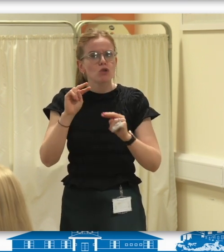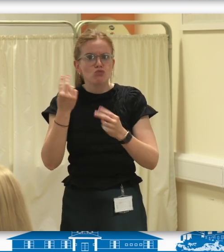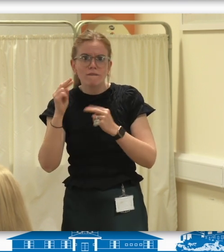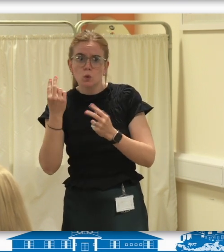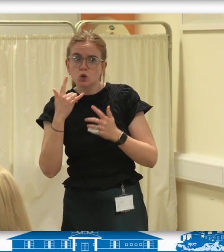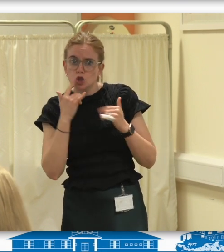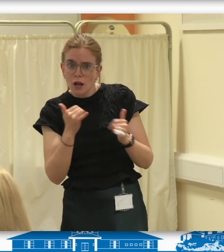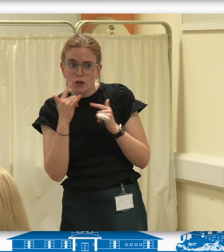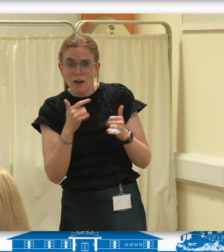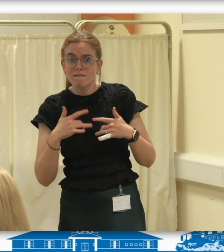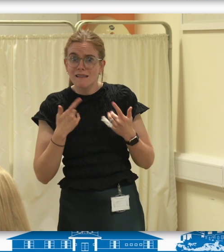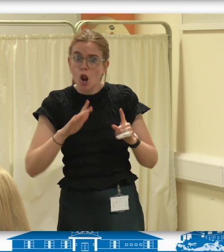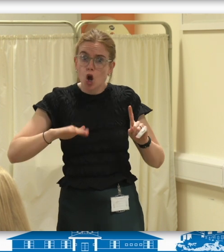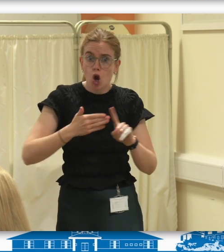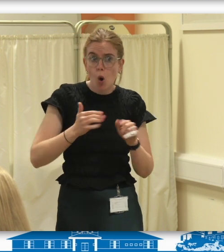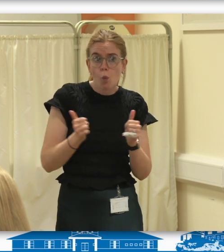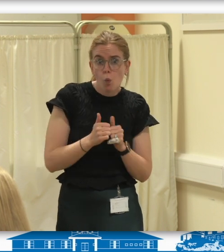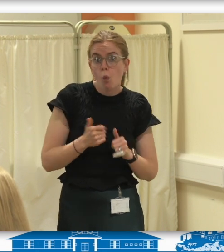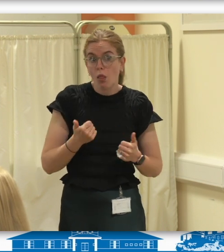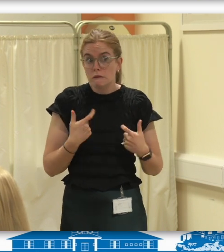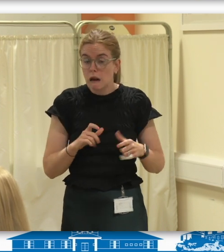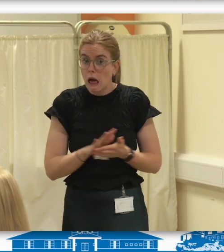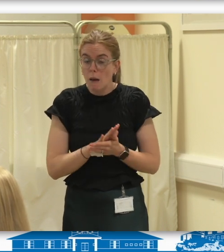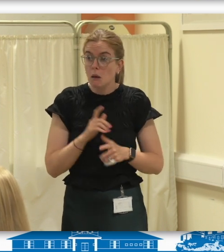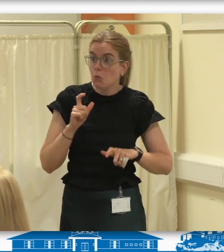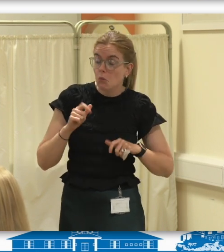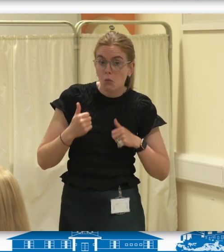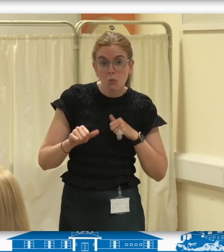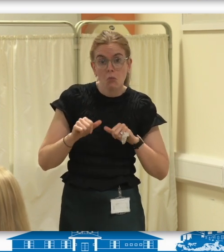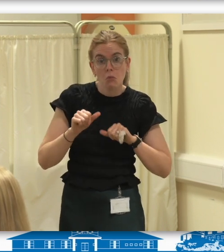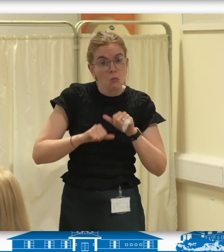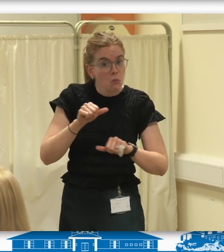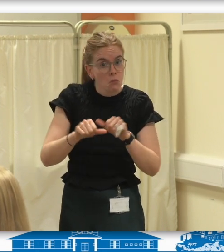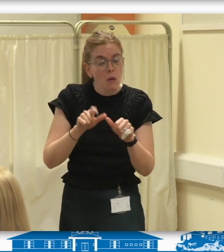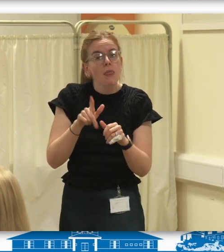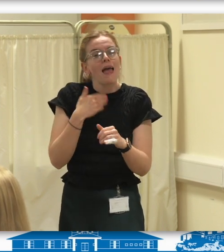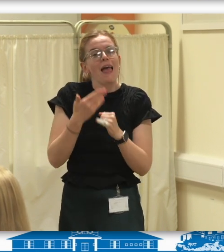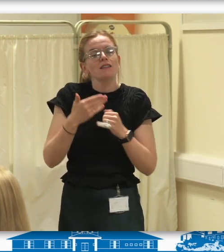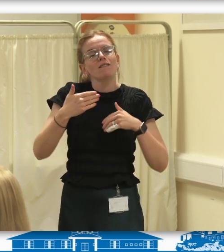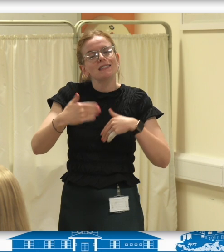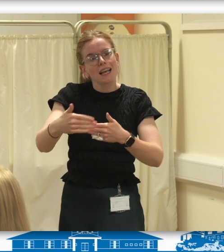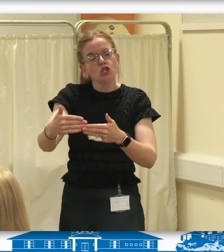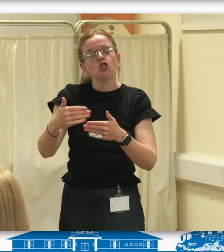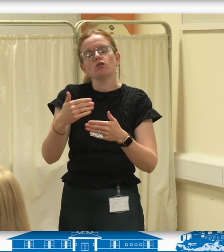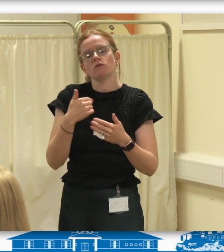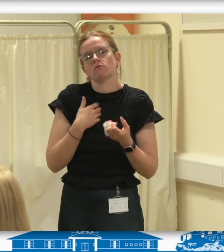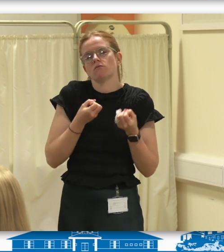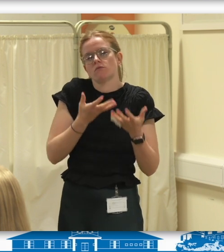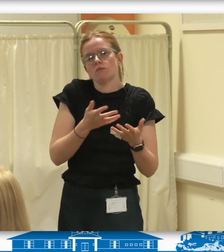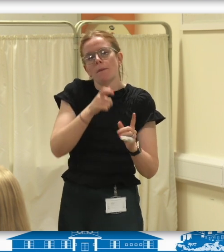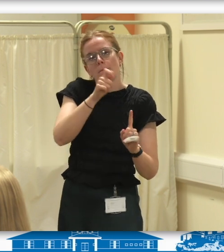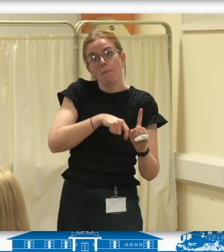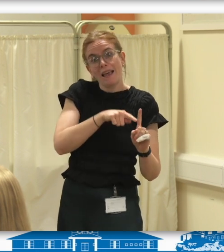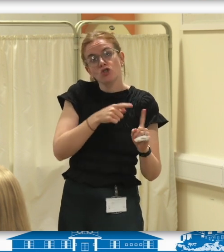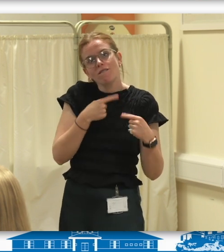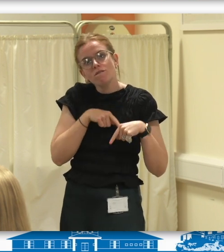are on track with goals, and at the end of the sessions, we offer a patient-initiated follow-up